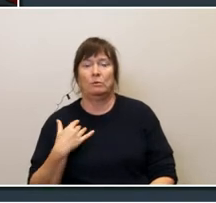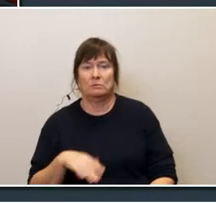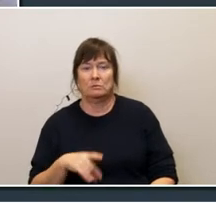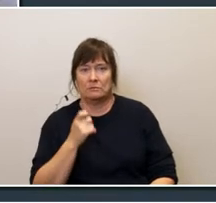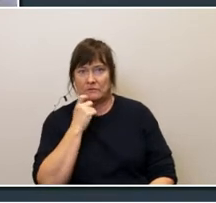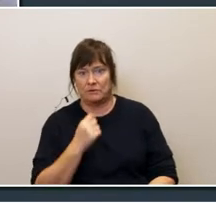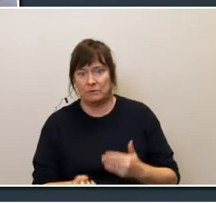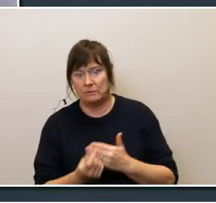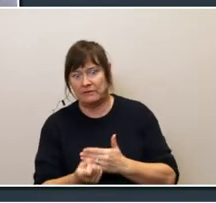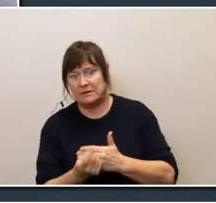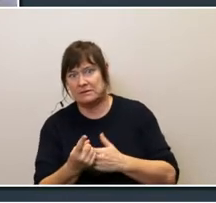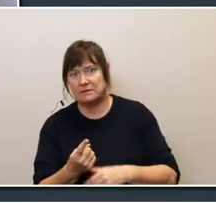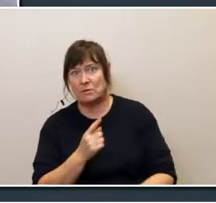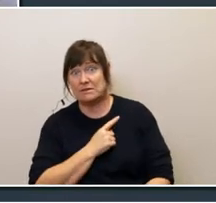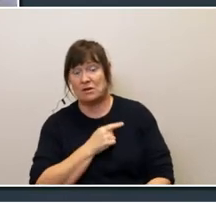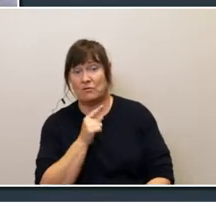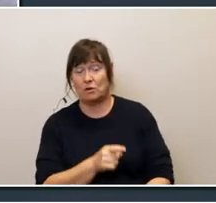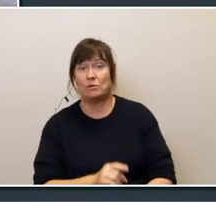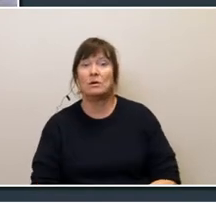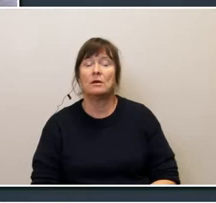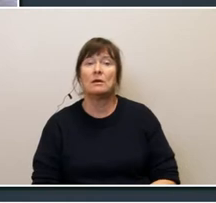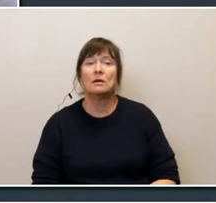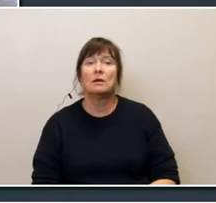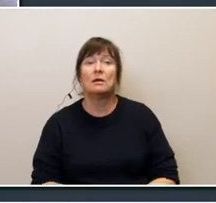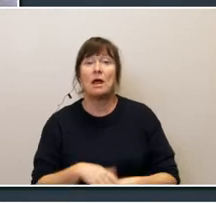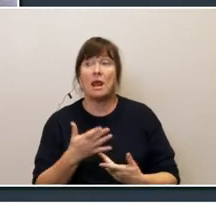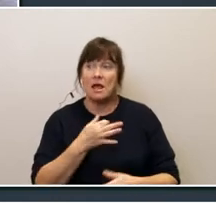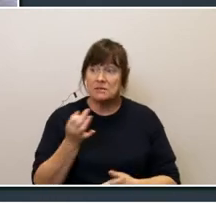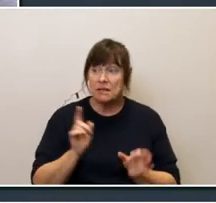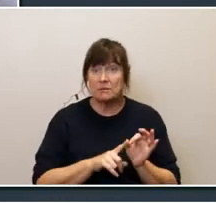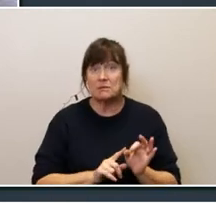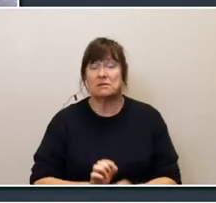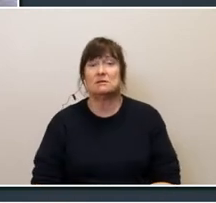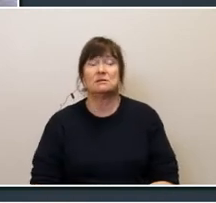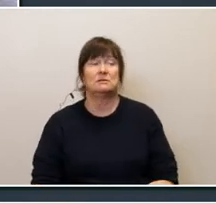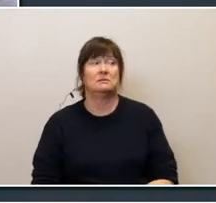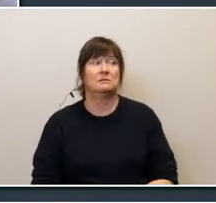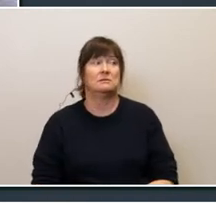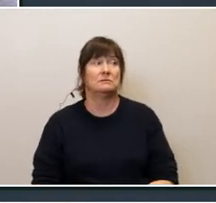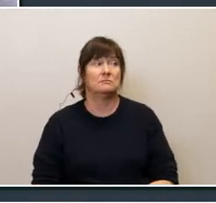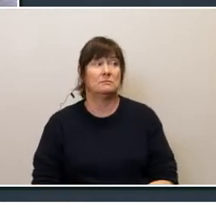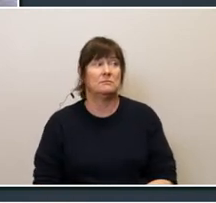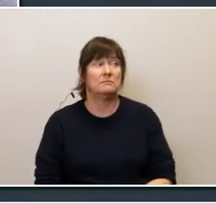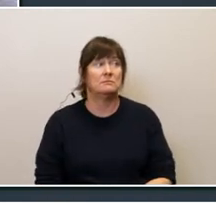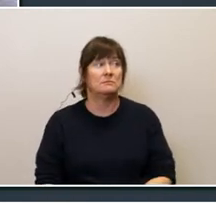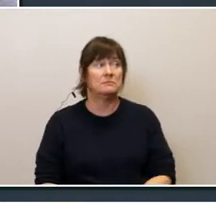obviously quite scary experiences. I will just see if any of the councillors have any questions for you.